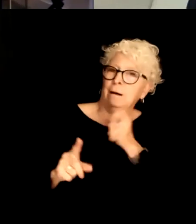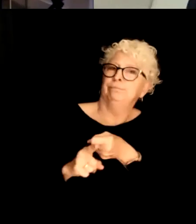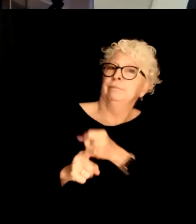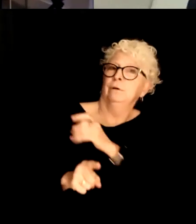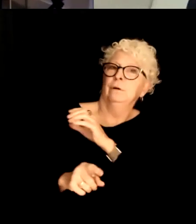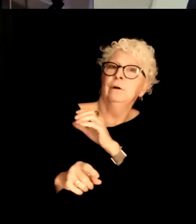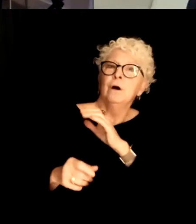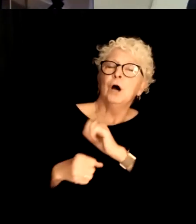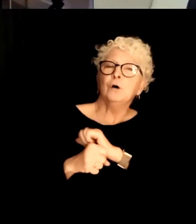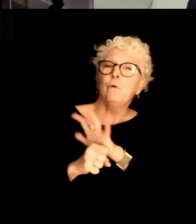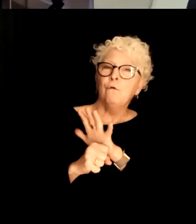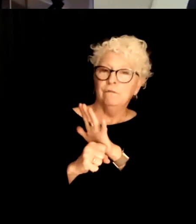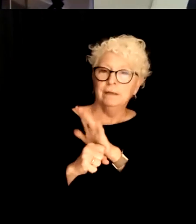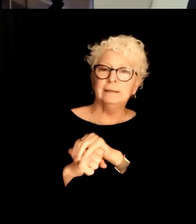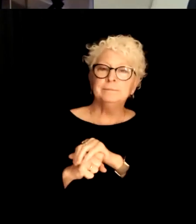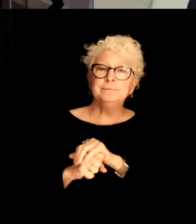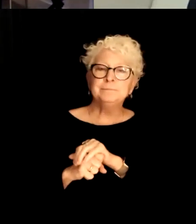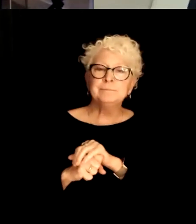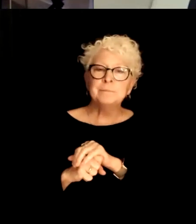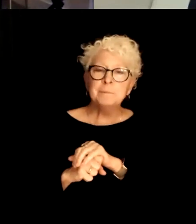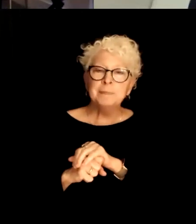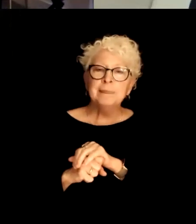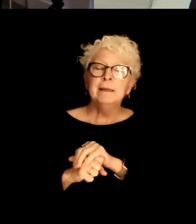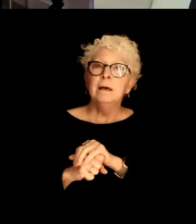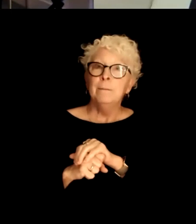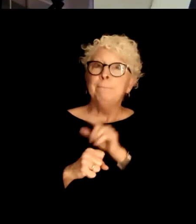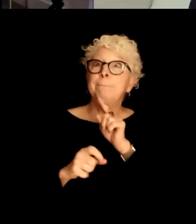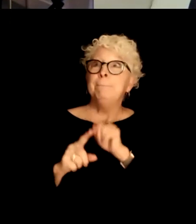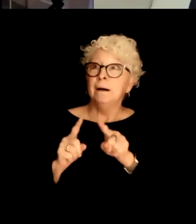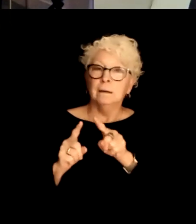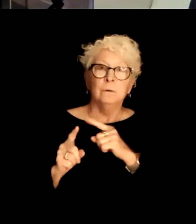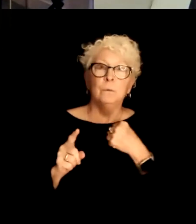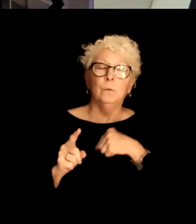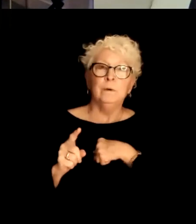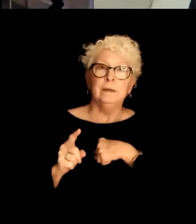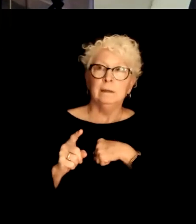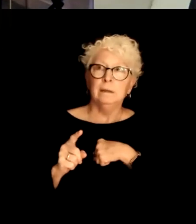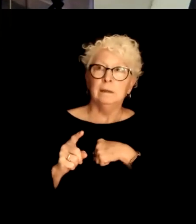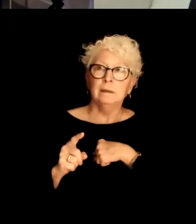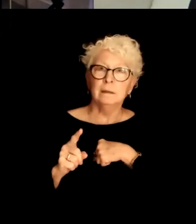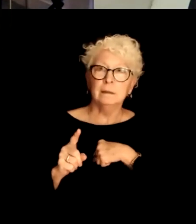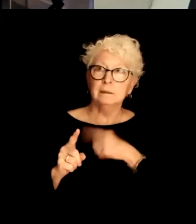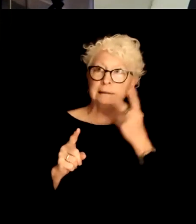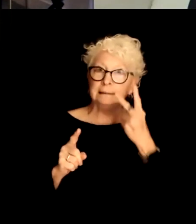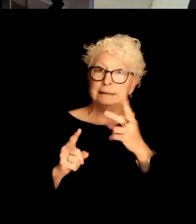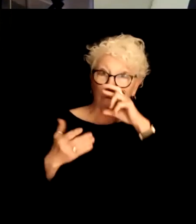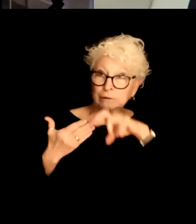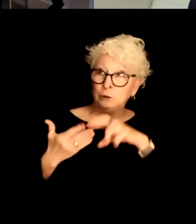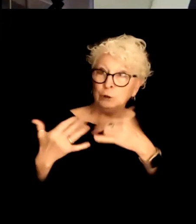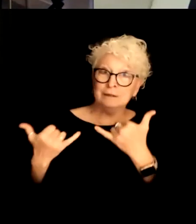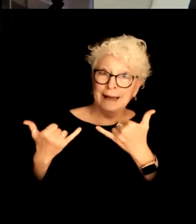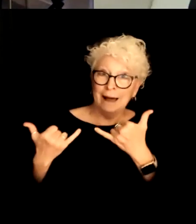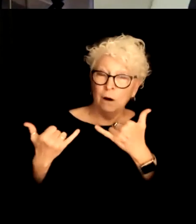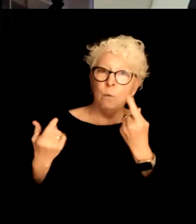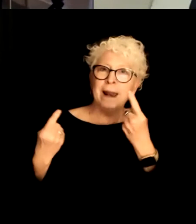that long COVID patients' value to us scientifically is that we get to see what happens early in the illness in a way that we never